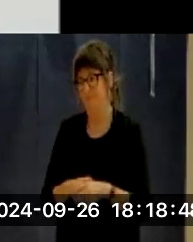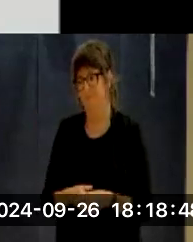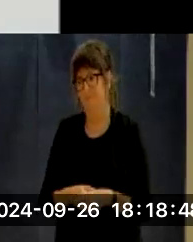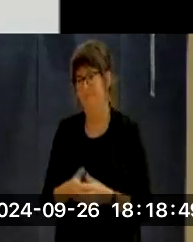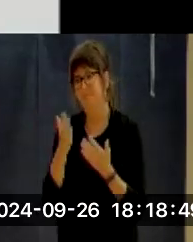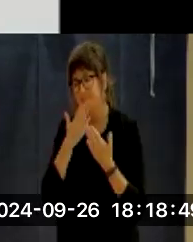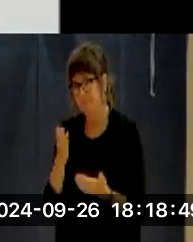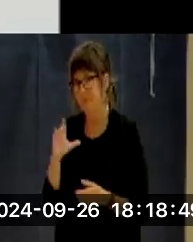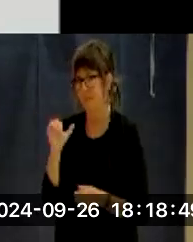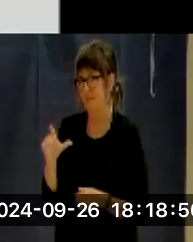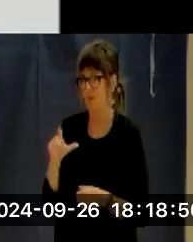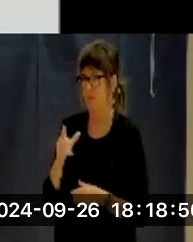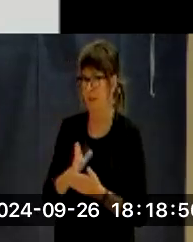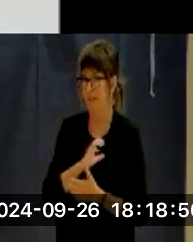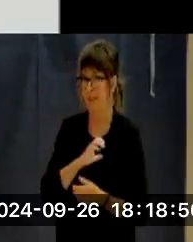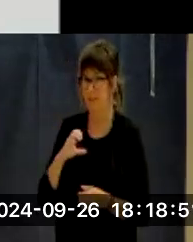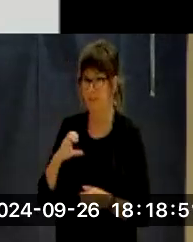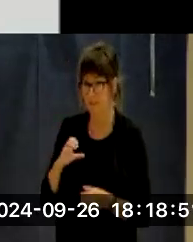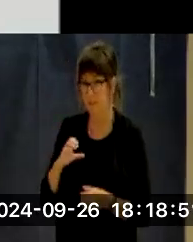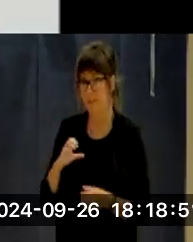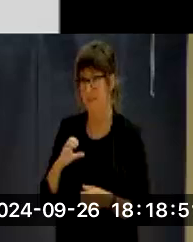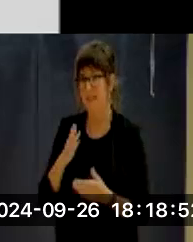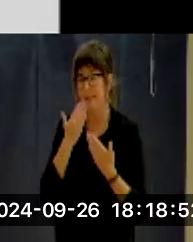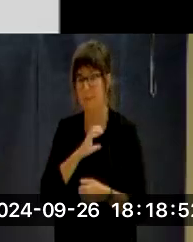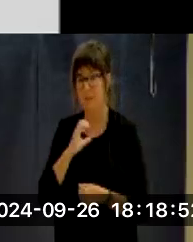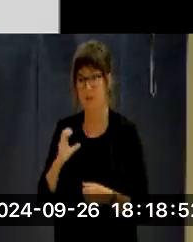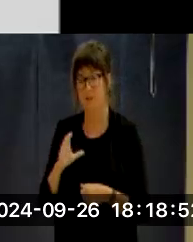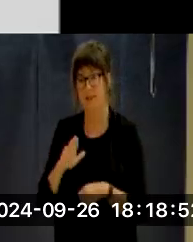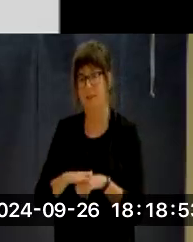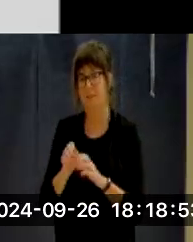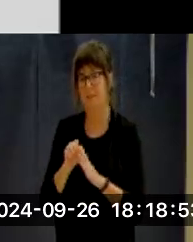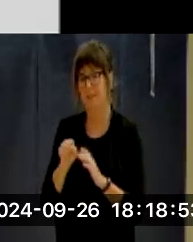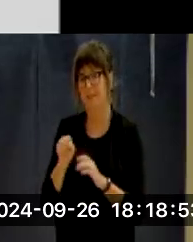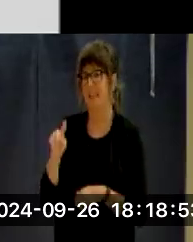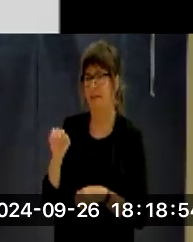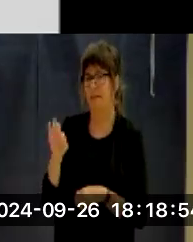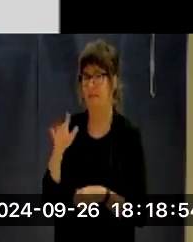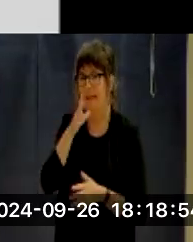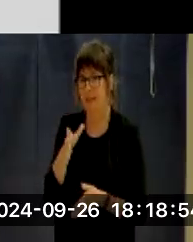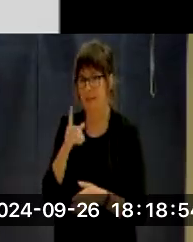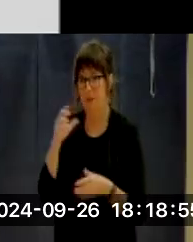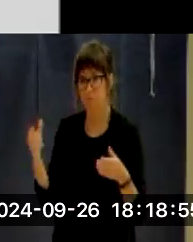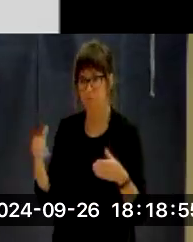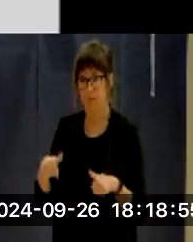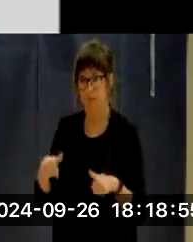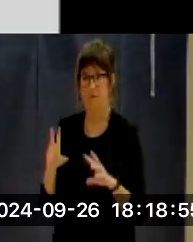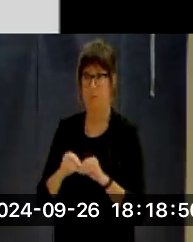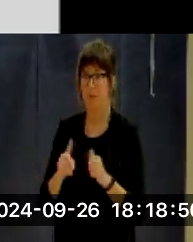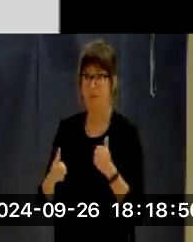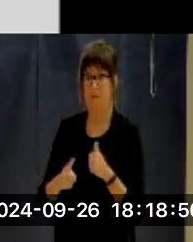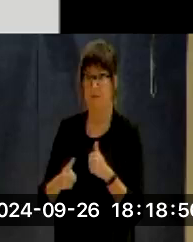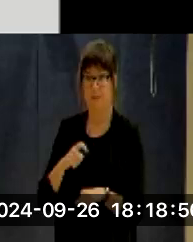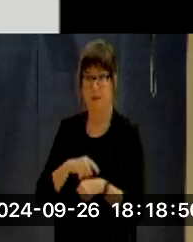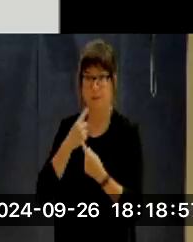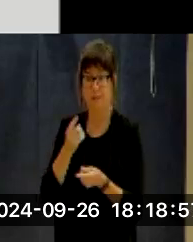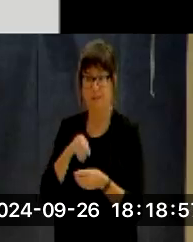Thank you to the Civil Rights Council and the Commission on the State of Hate for convening this forum, the first of its kind in California, and